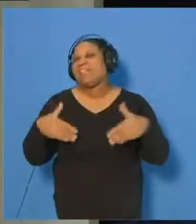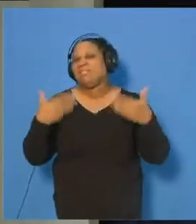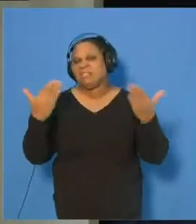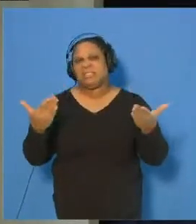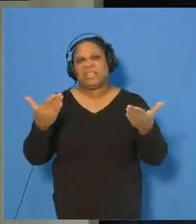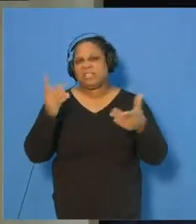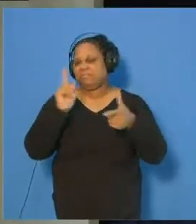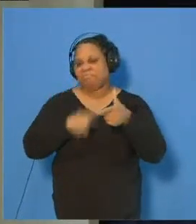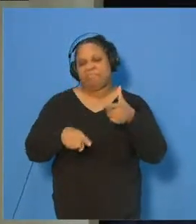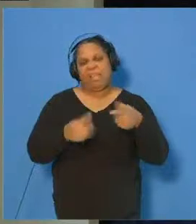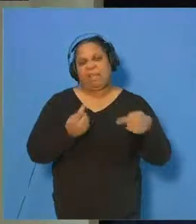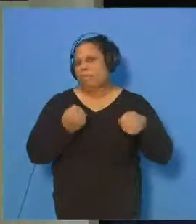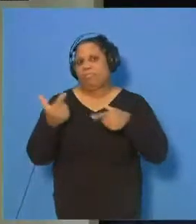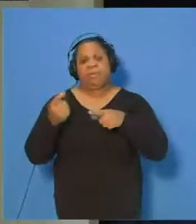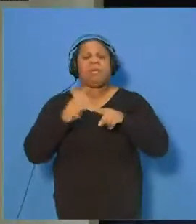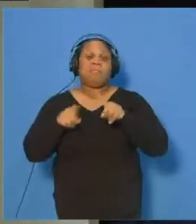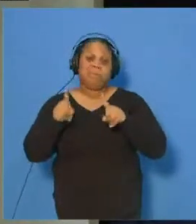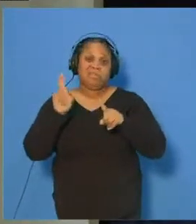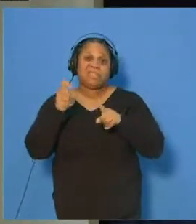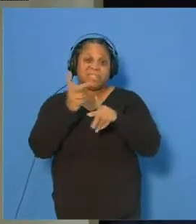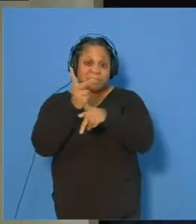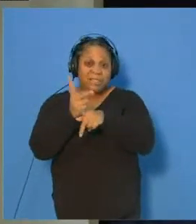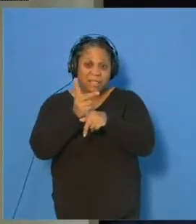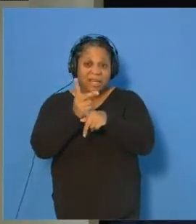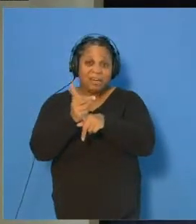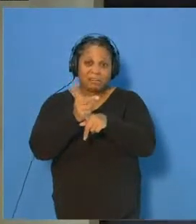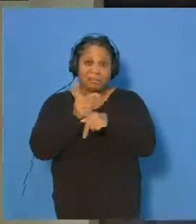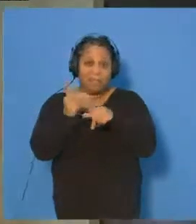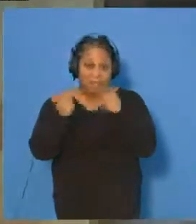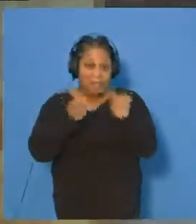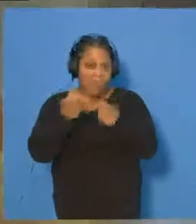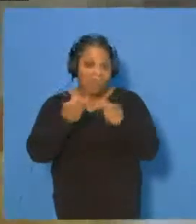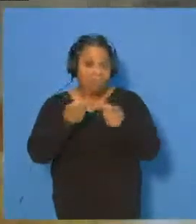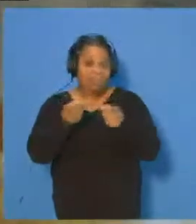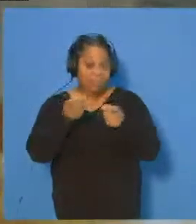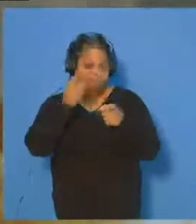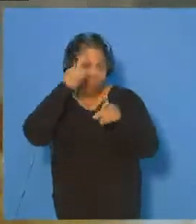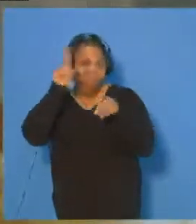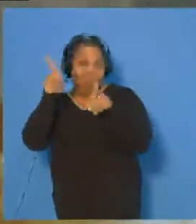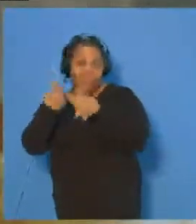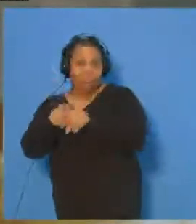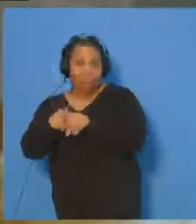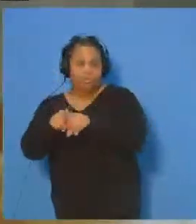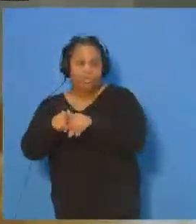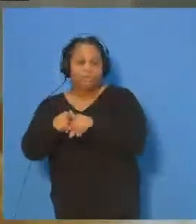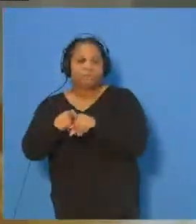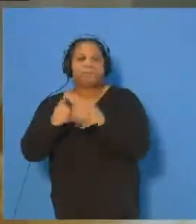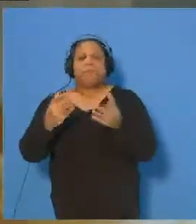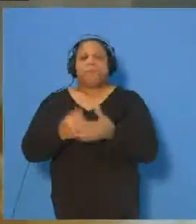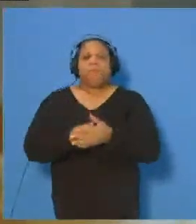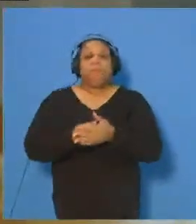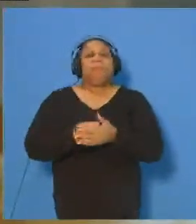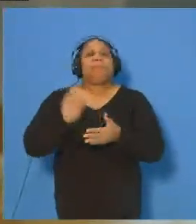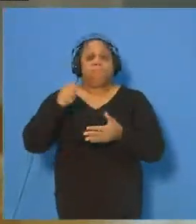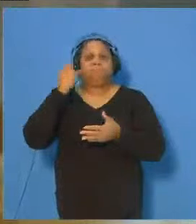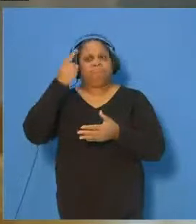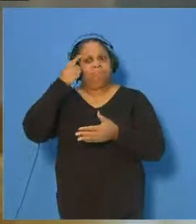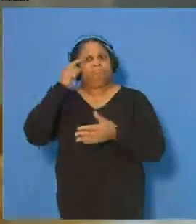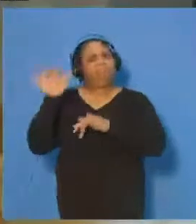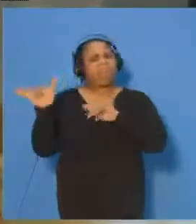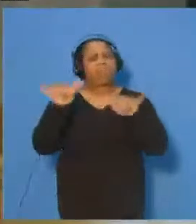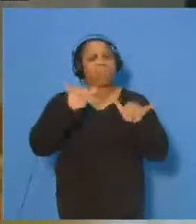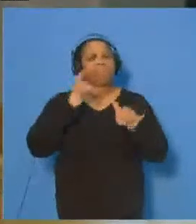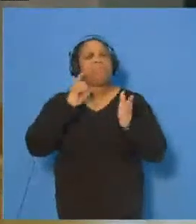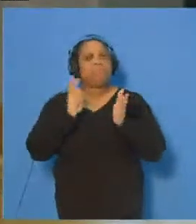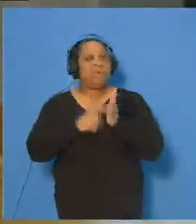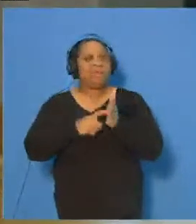can't be eliminated, but rather it must be carefully managed. Is this what the government believes? Well, I think that every government probably